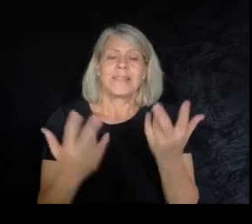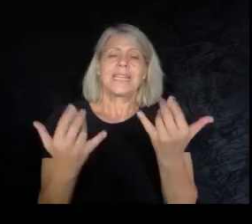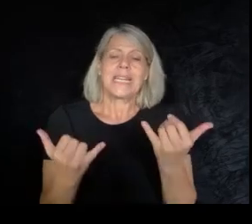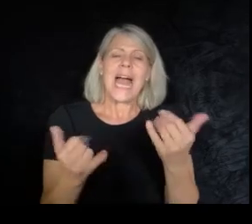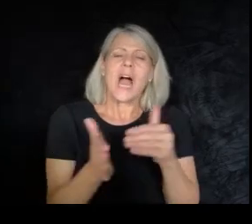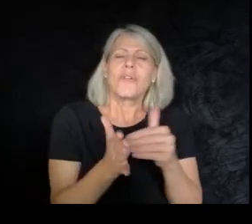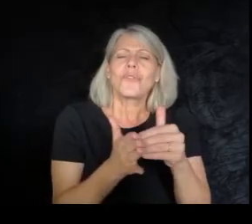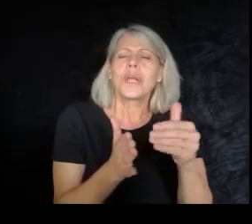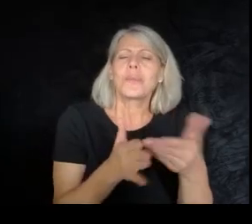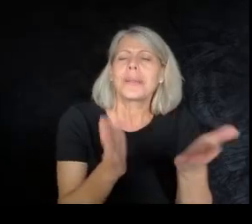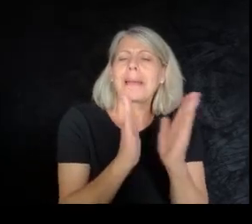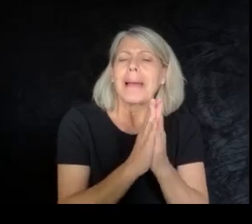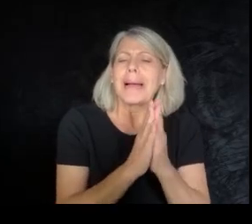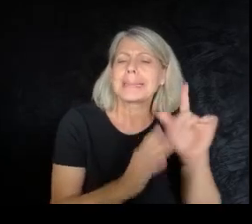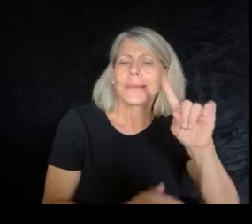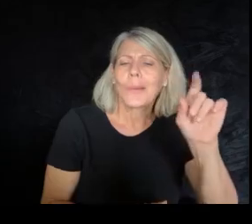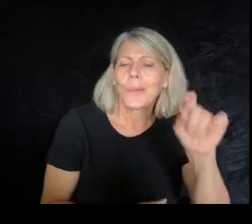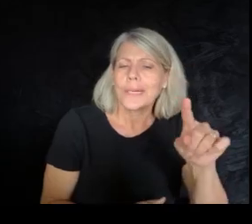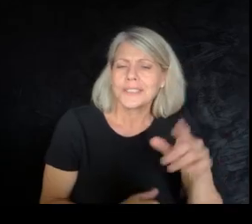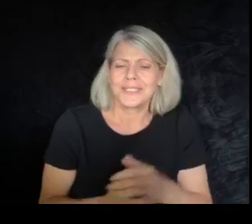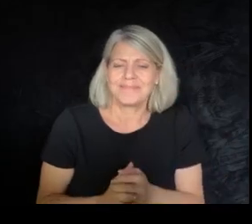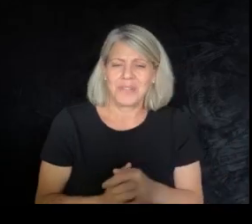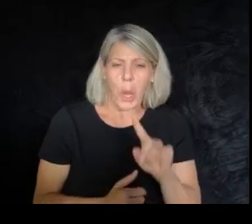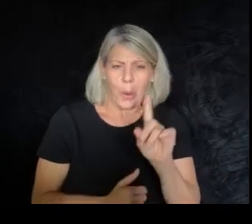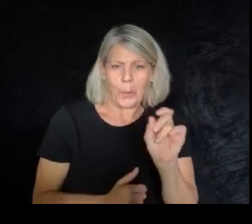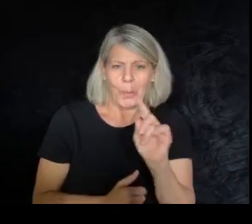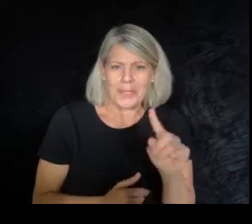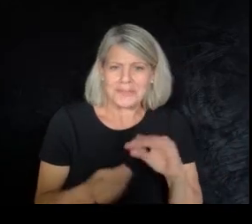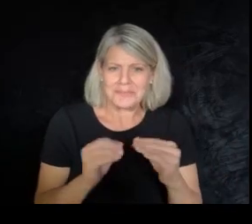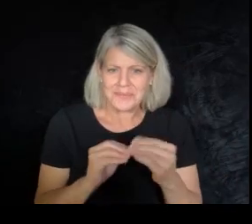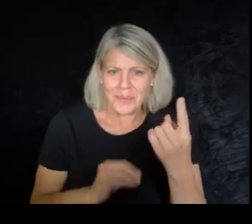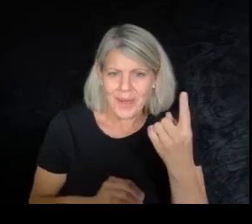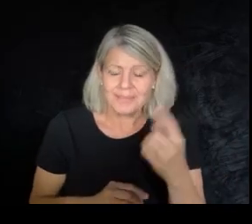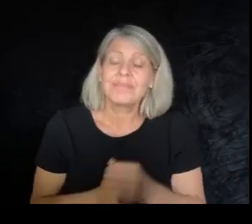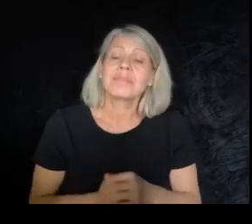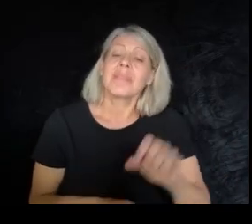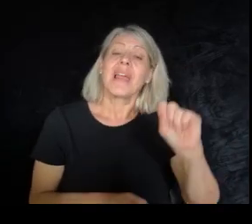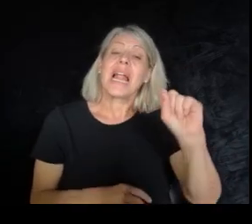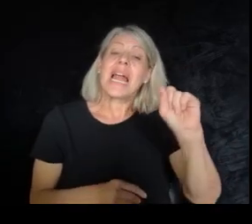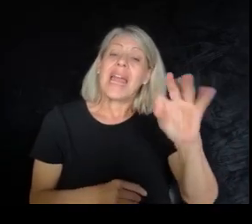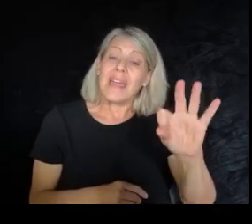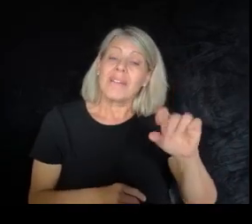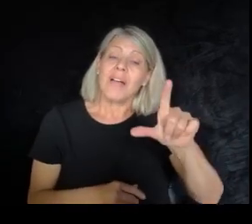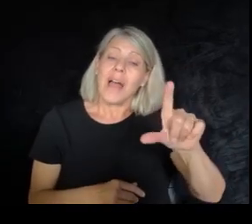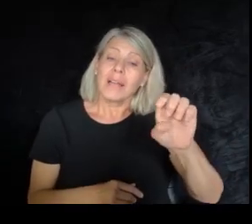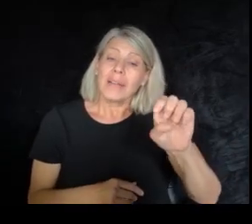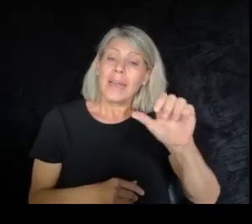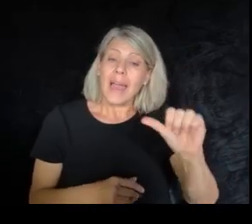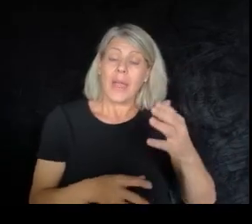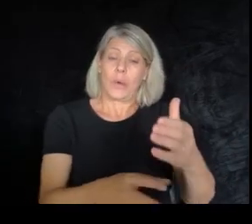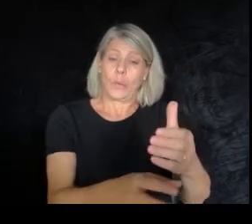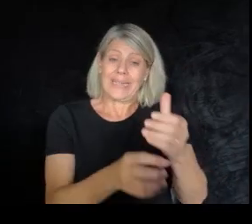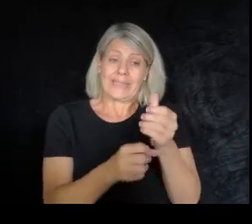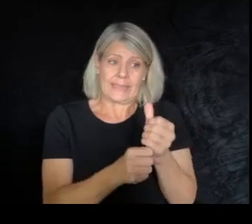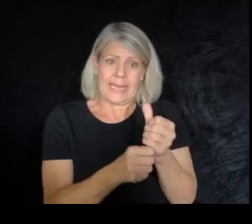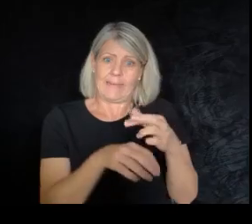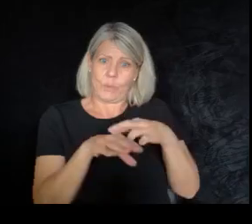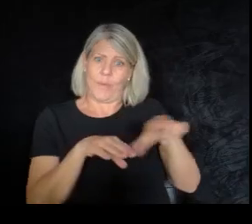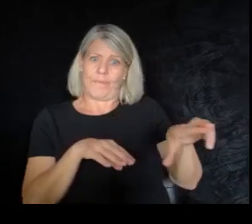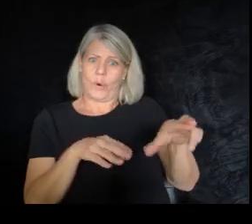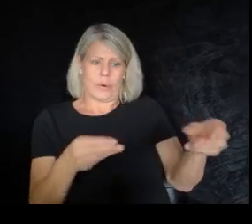Frequently asked question. Question. If an LEA receives a